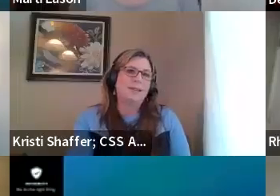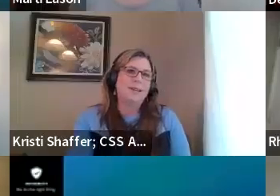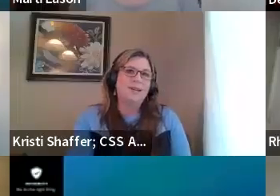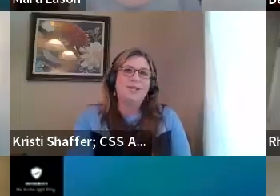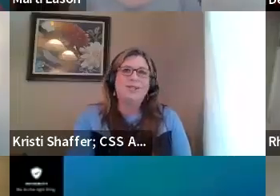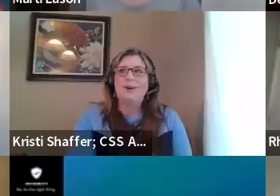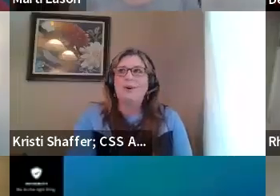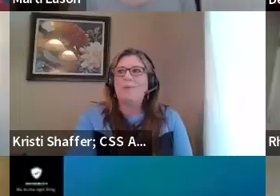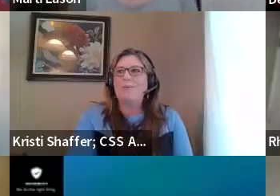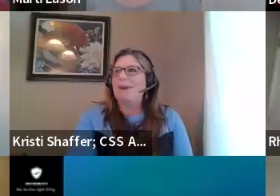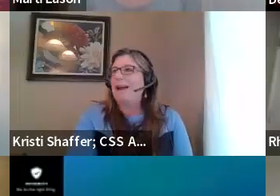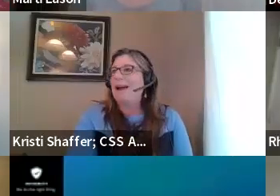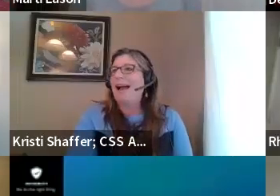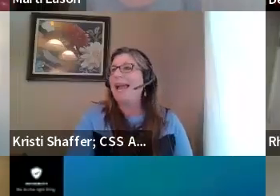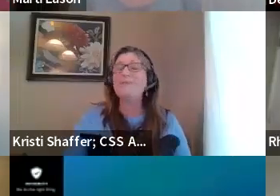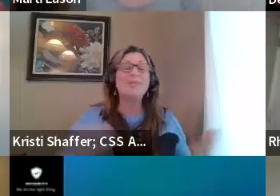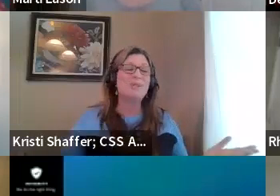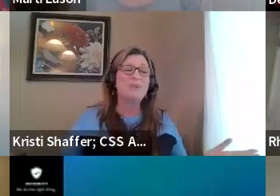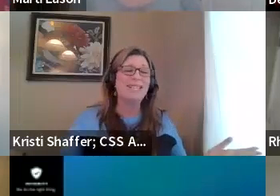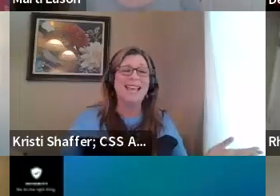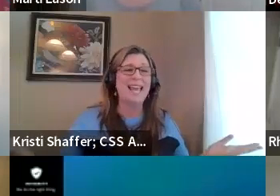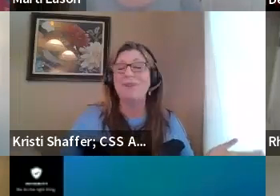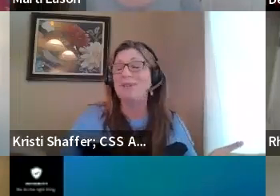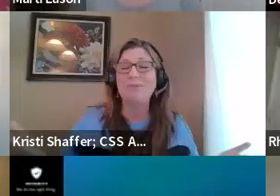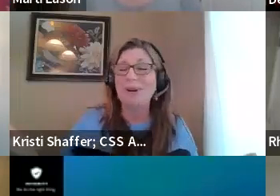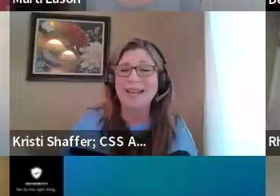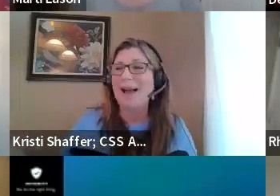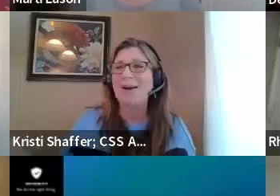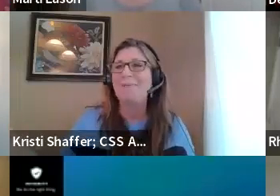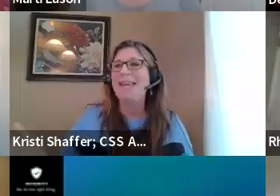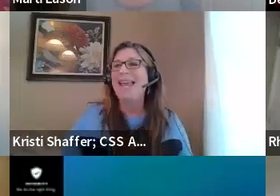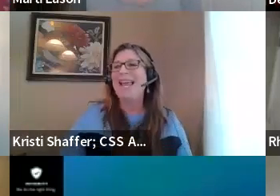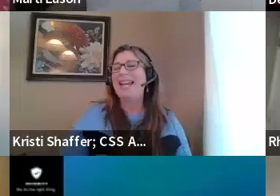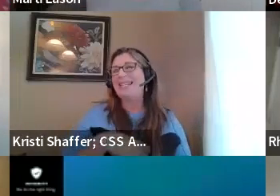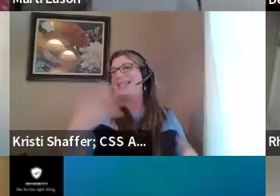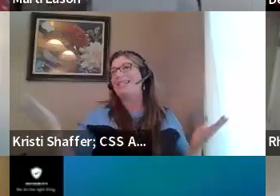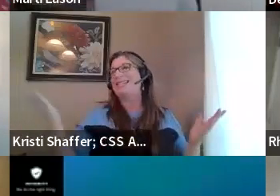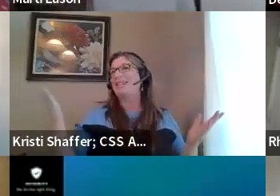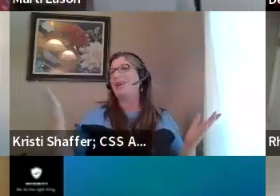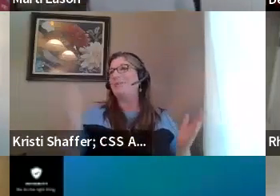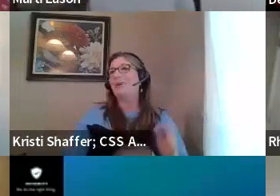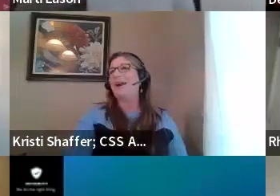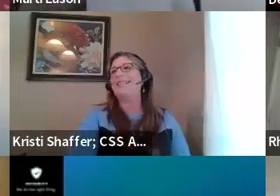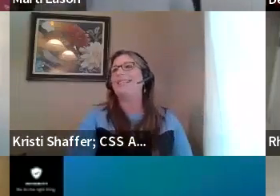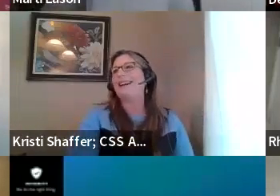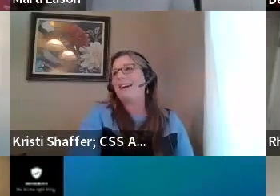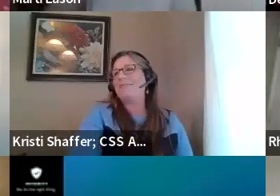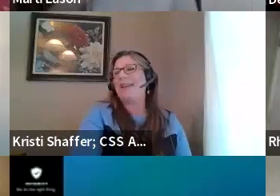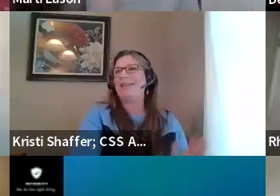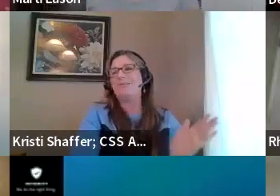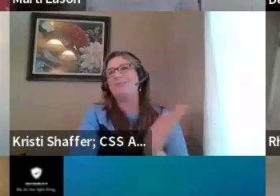kids. So I have so much more to say, and there's more to come. And as things, you know,